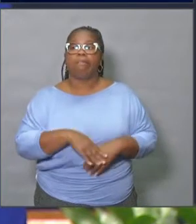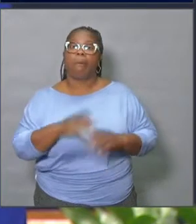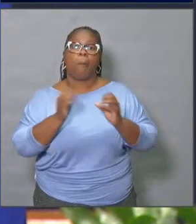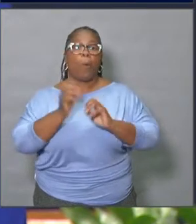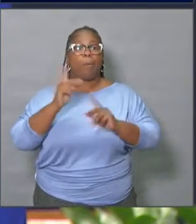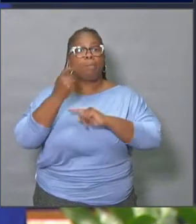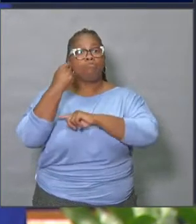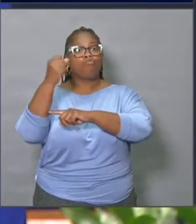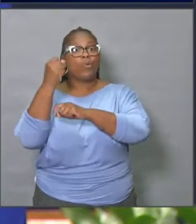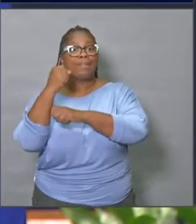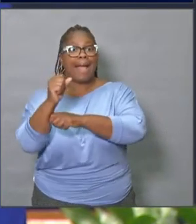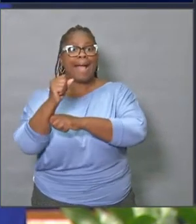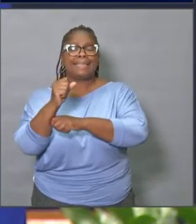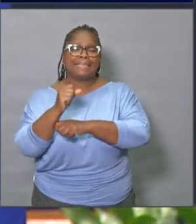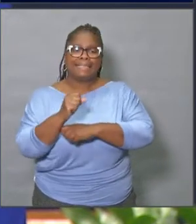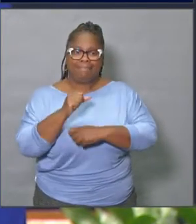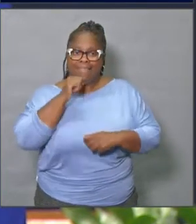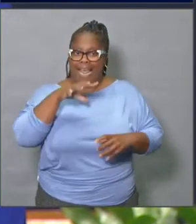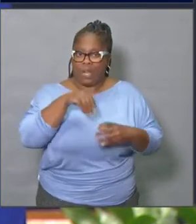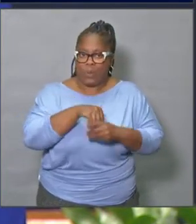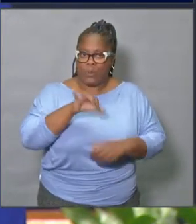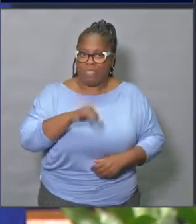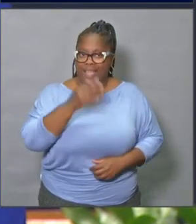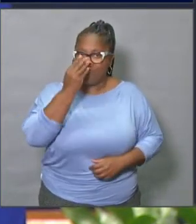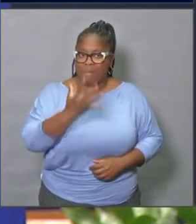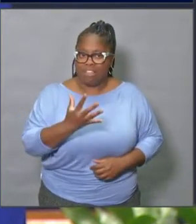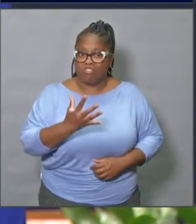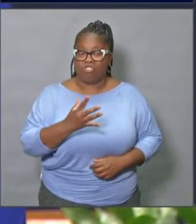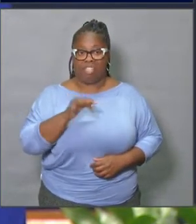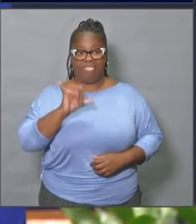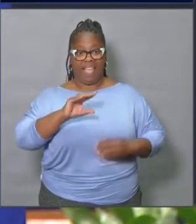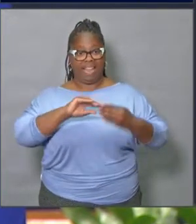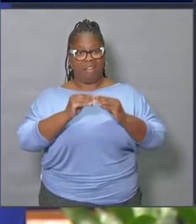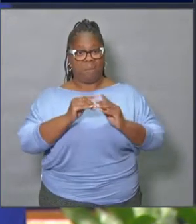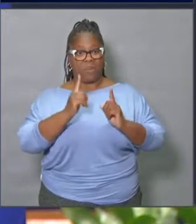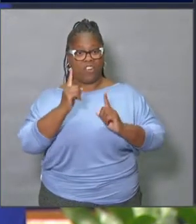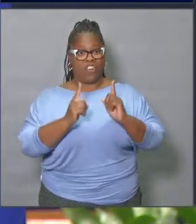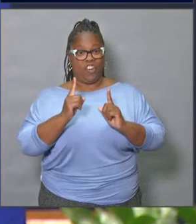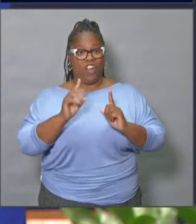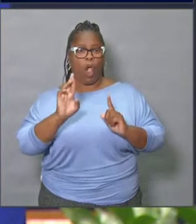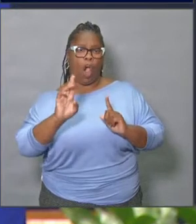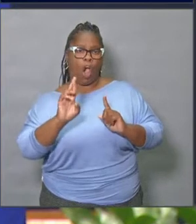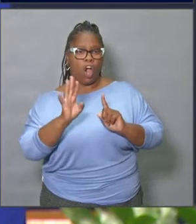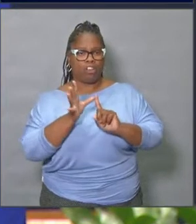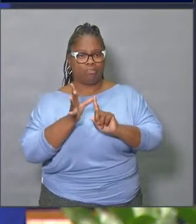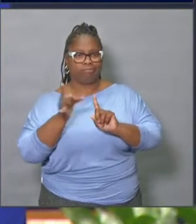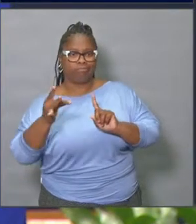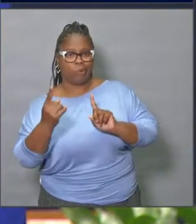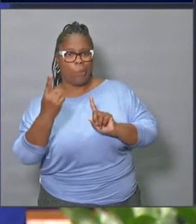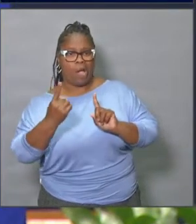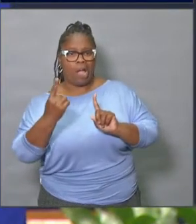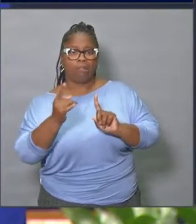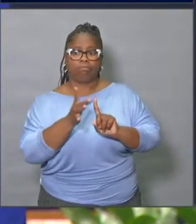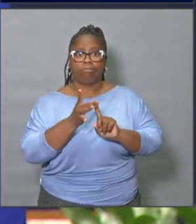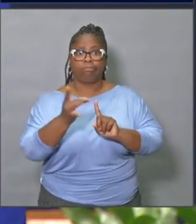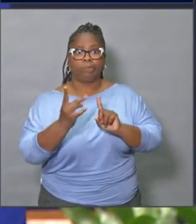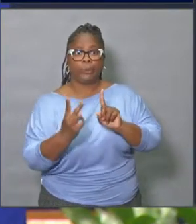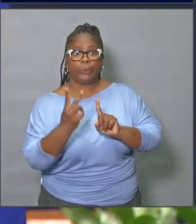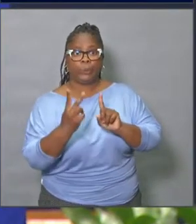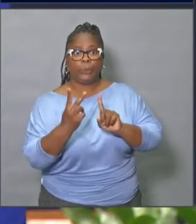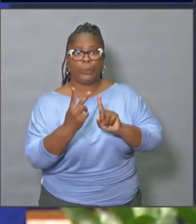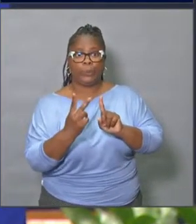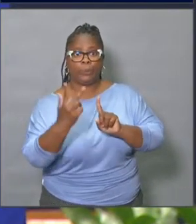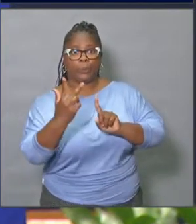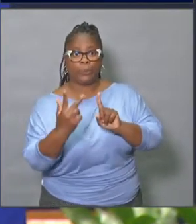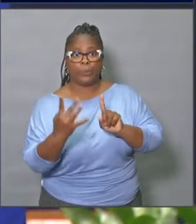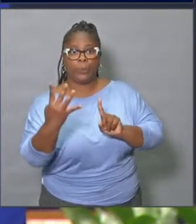The model does know, however, that R can change over time as people's behavior changes, and it uses the actual data